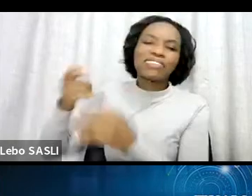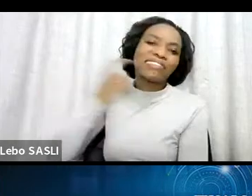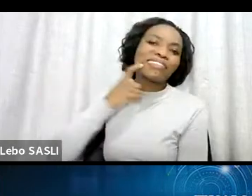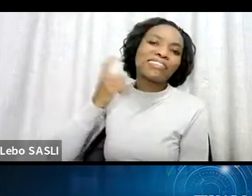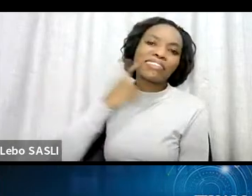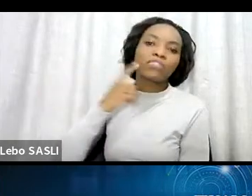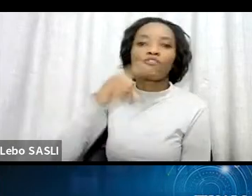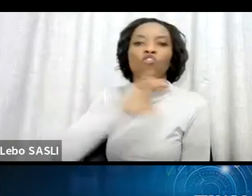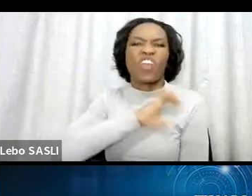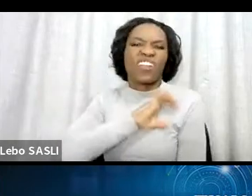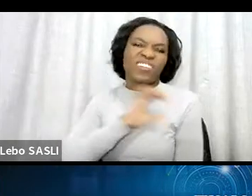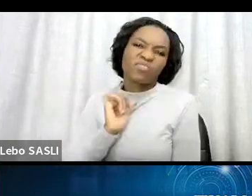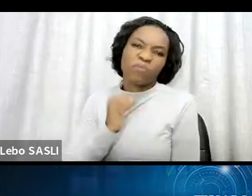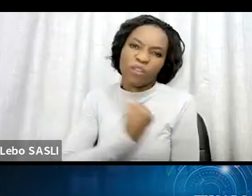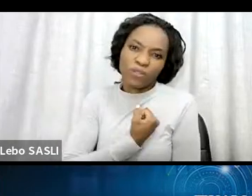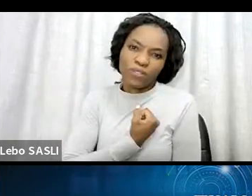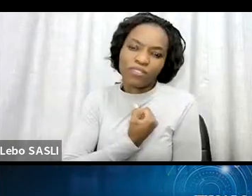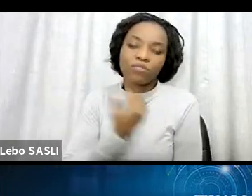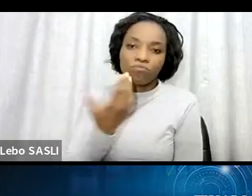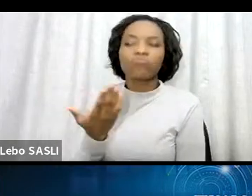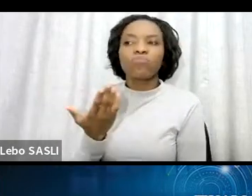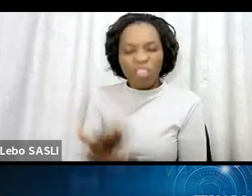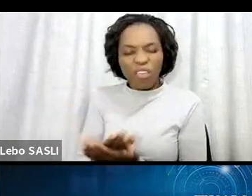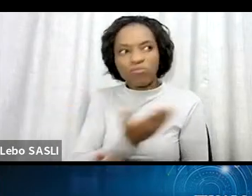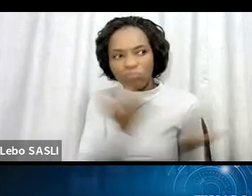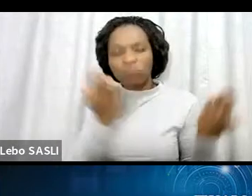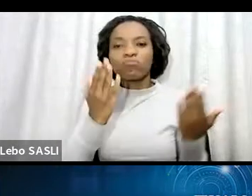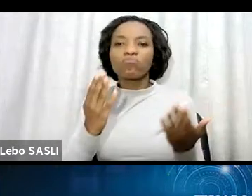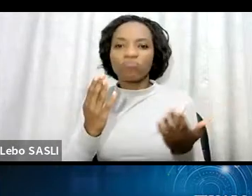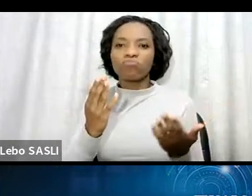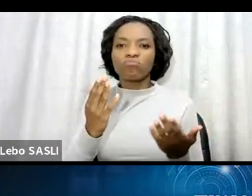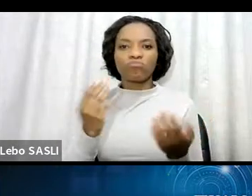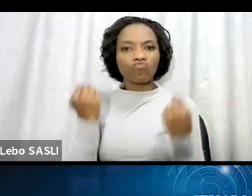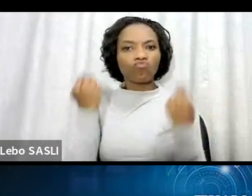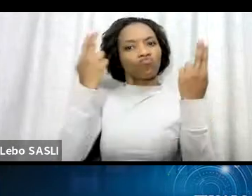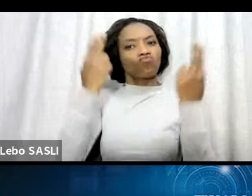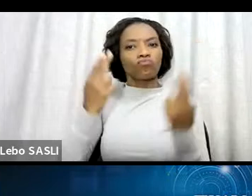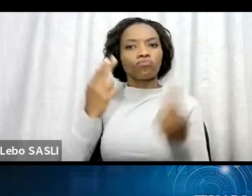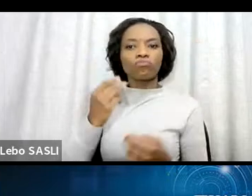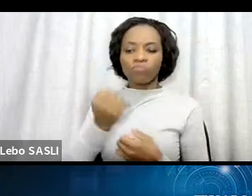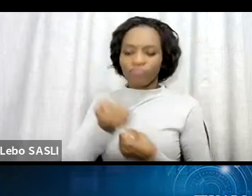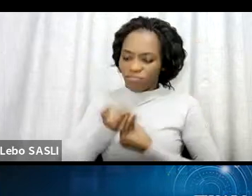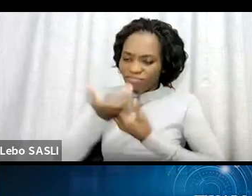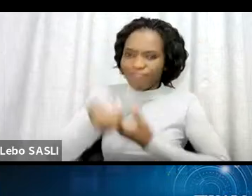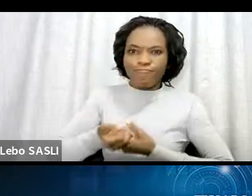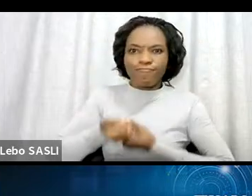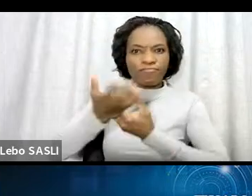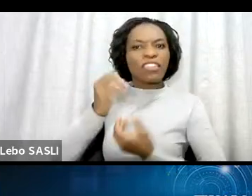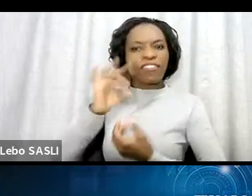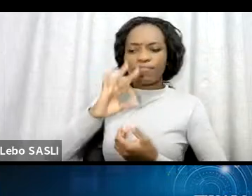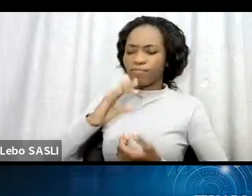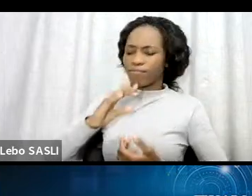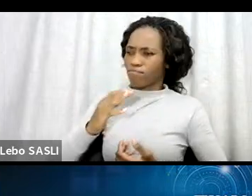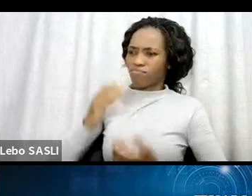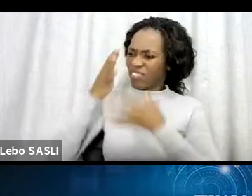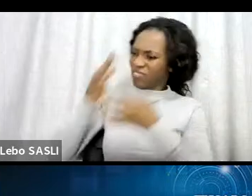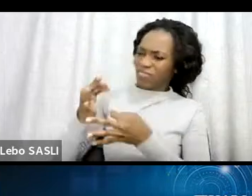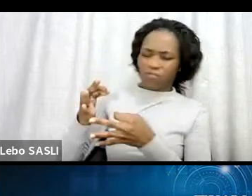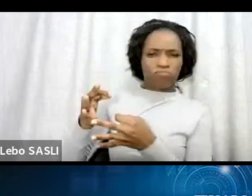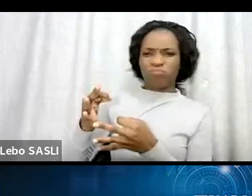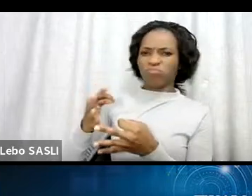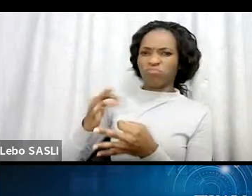our clients to also voice when they are not happy with a decision that has been